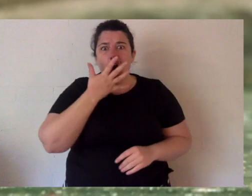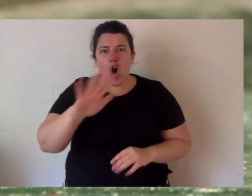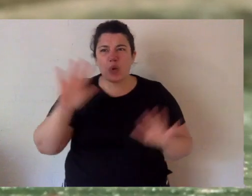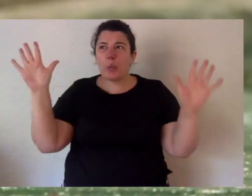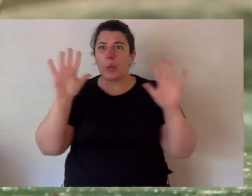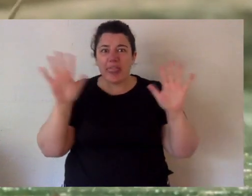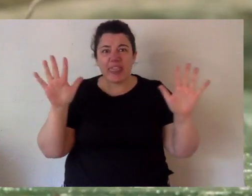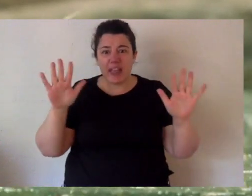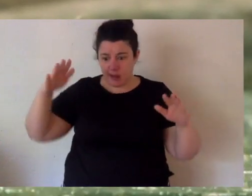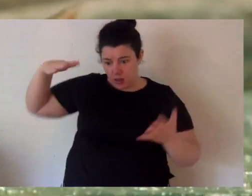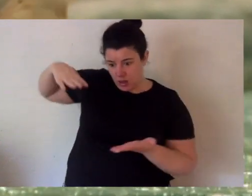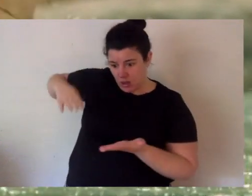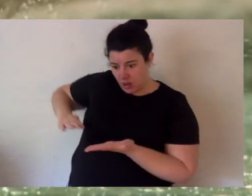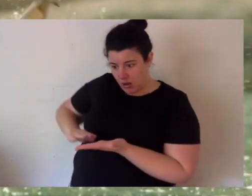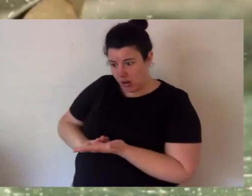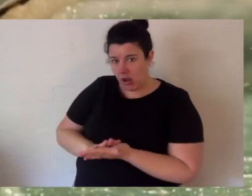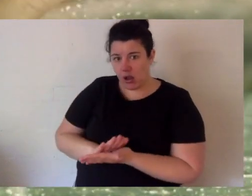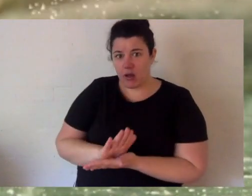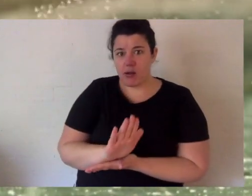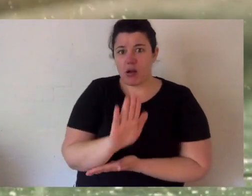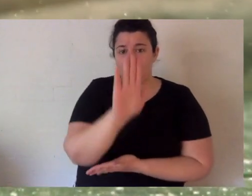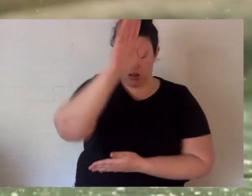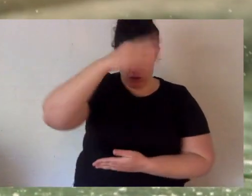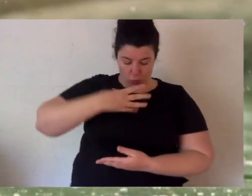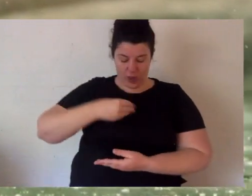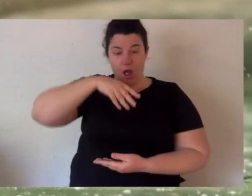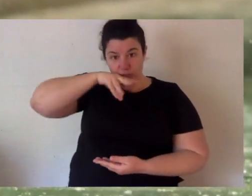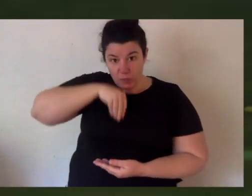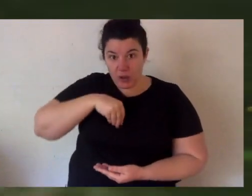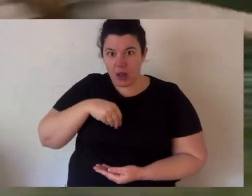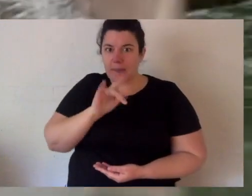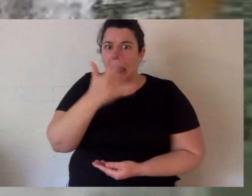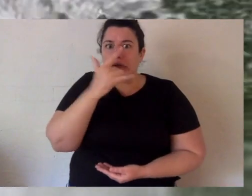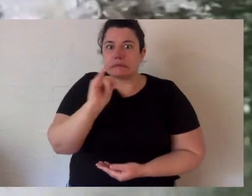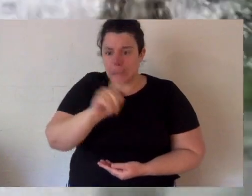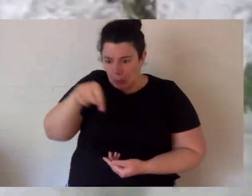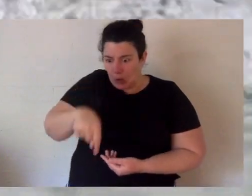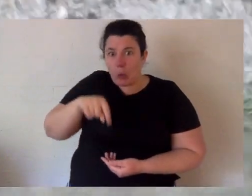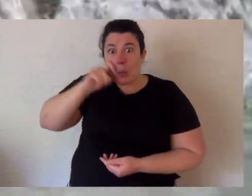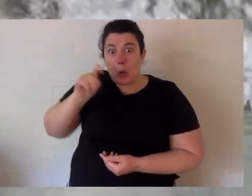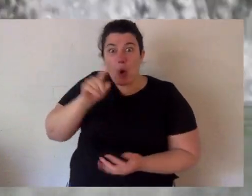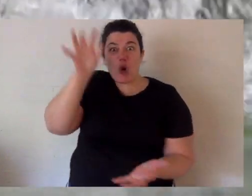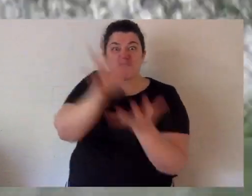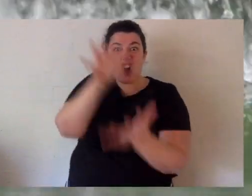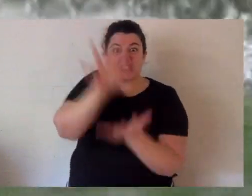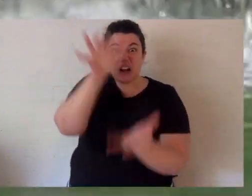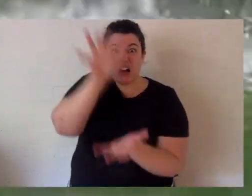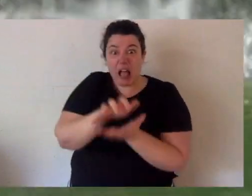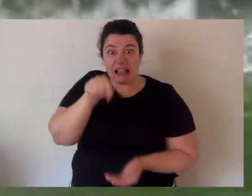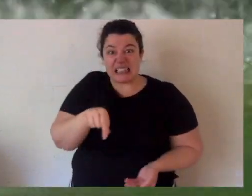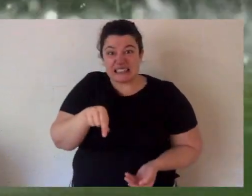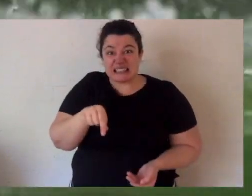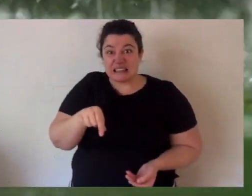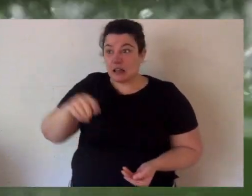the warmer months, it comes down and wets that breast, but guess who's there waiting for it? Freshwater crocodiles. Hundreds of